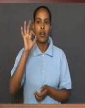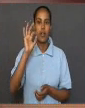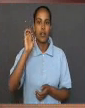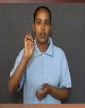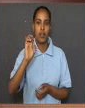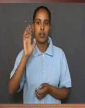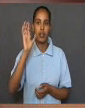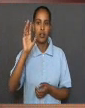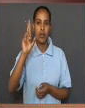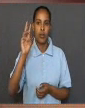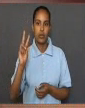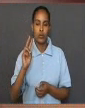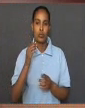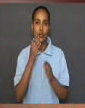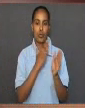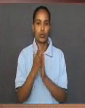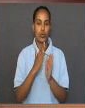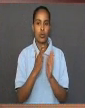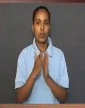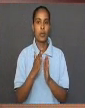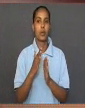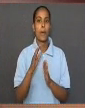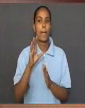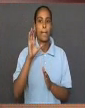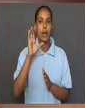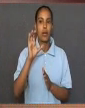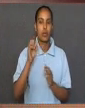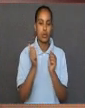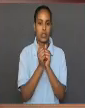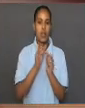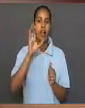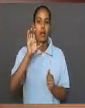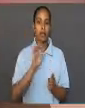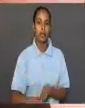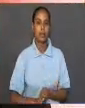Ferrochrome is produced by reducing chromite with carbon.